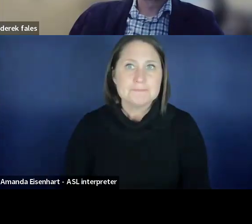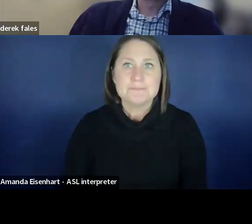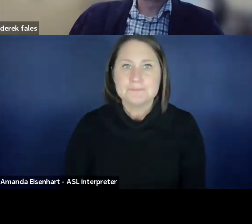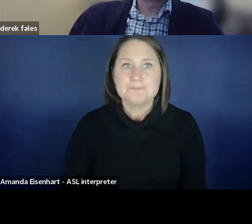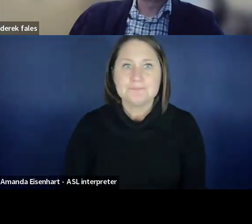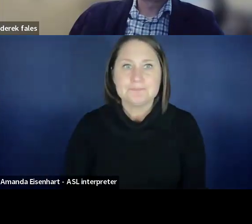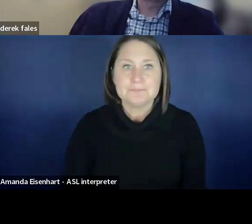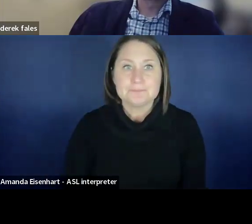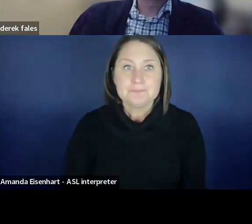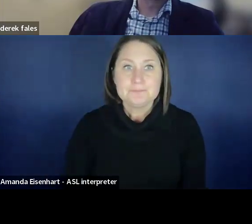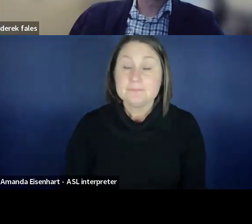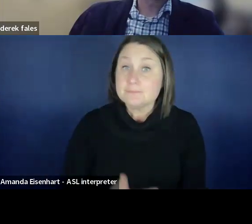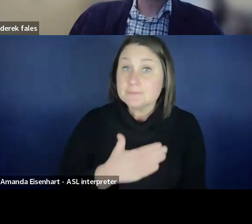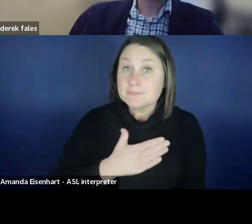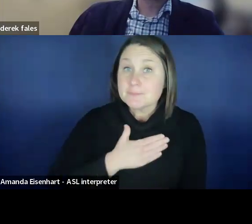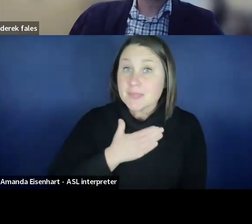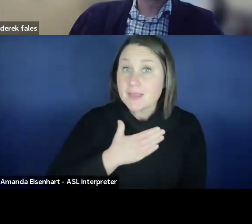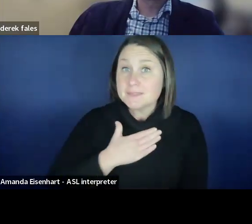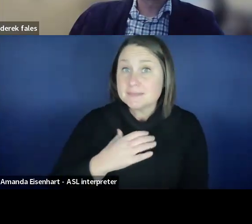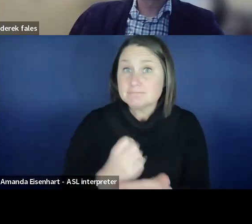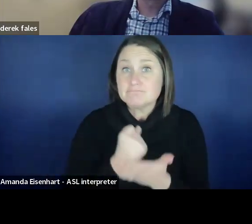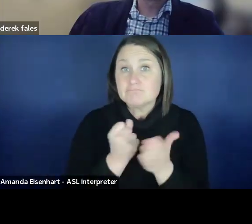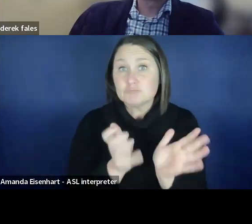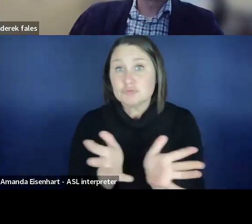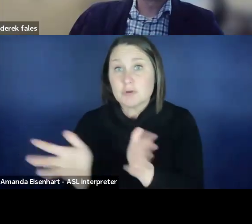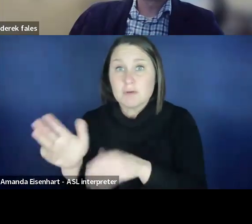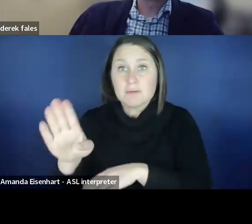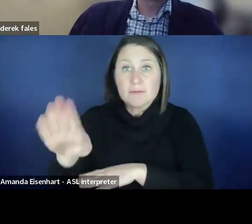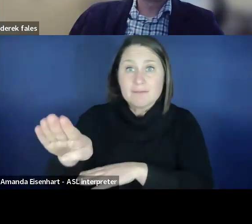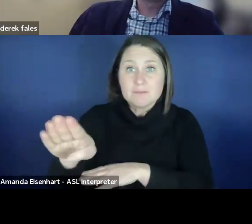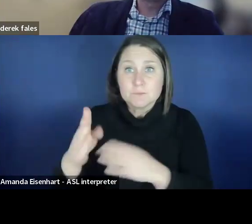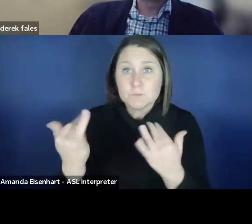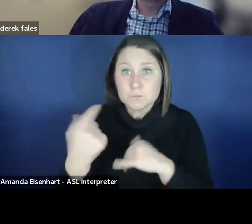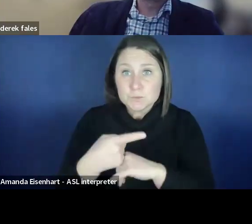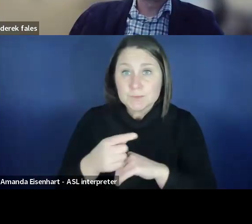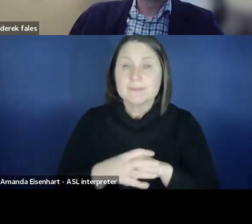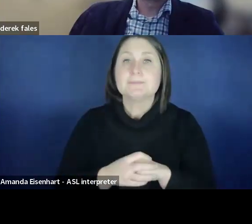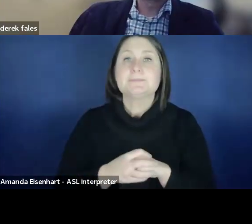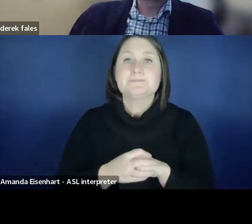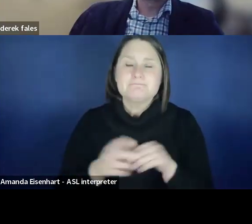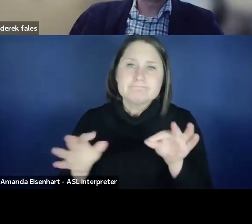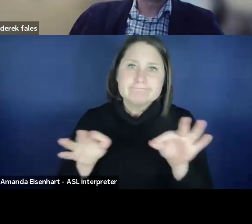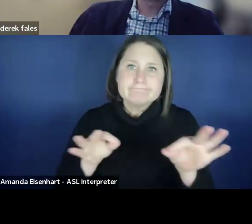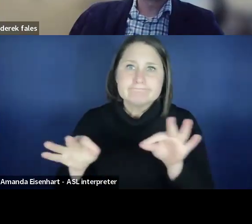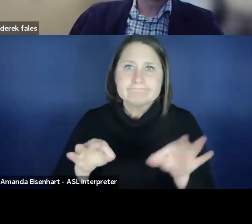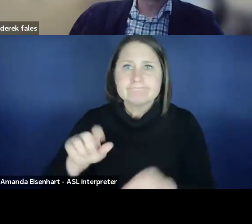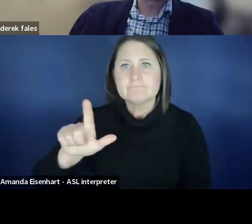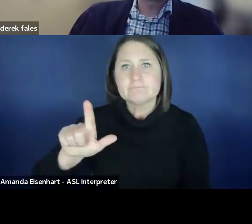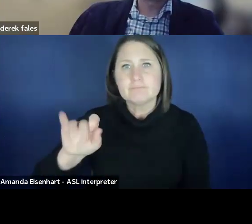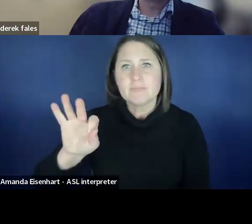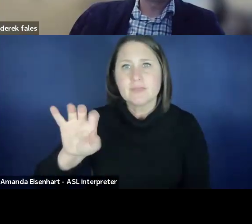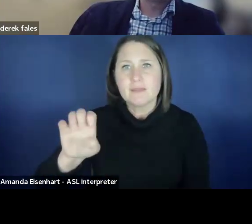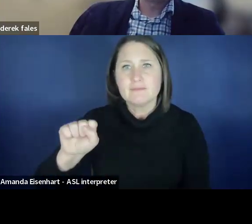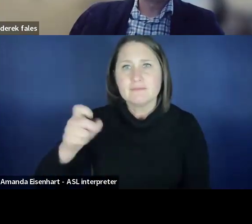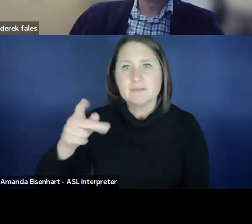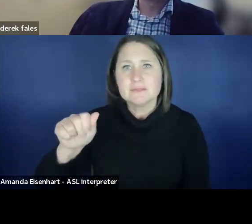we're really happy to be able to talk with you all this afternoon about the Lifespan Waiver. Many of